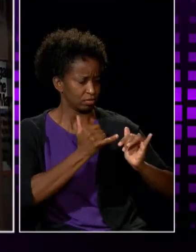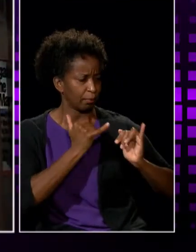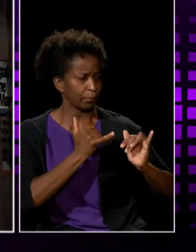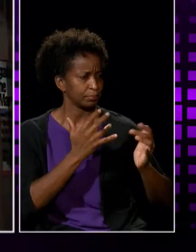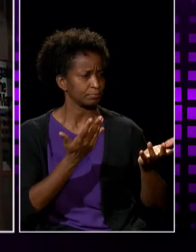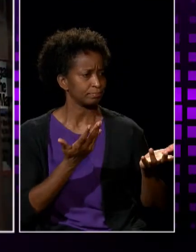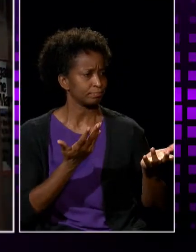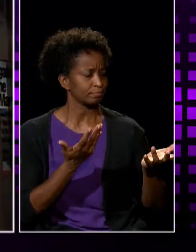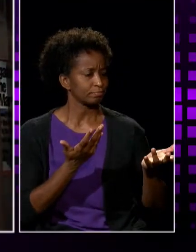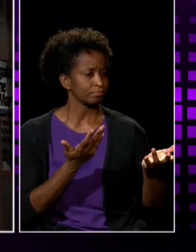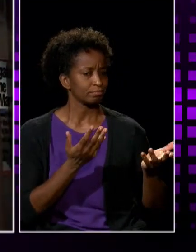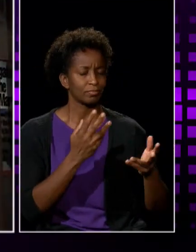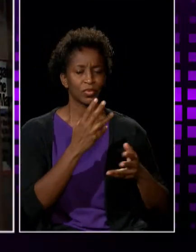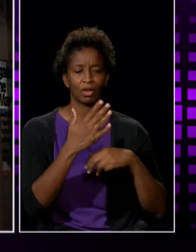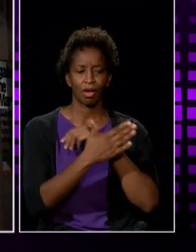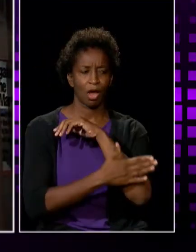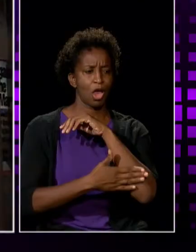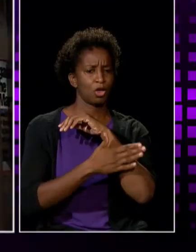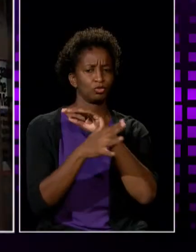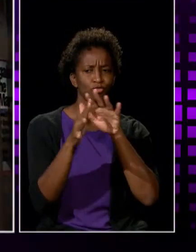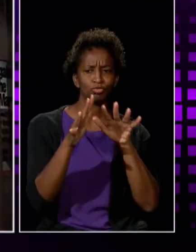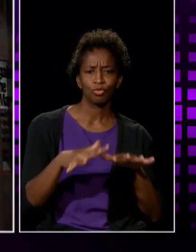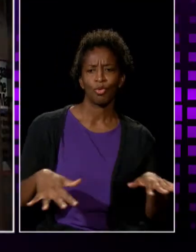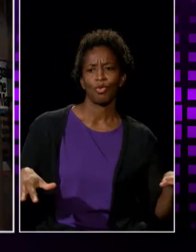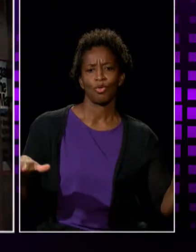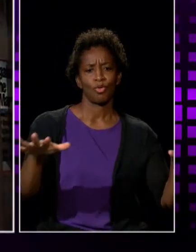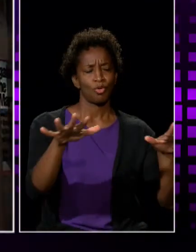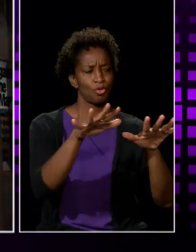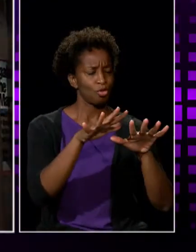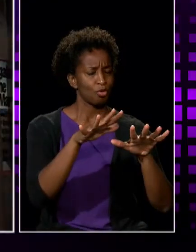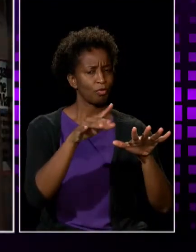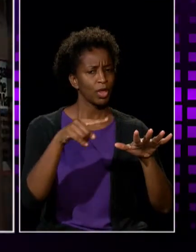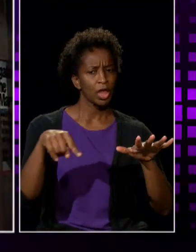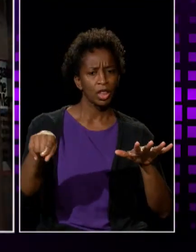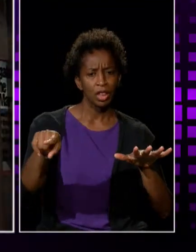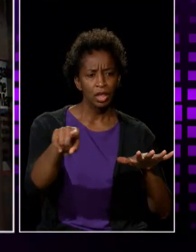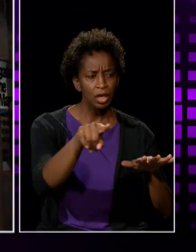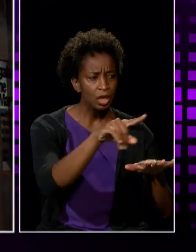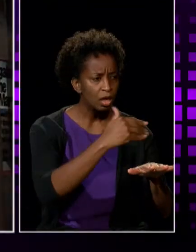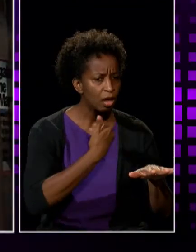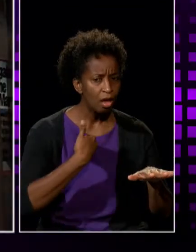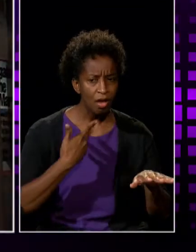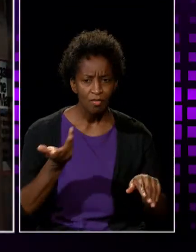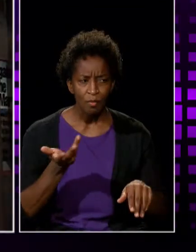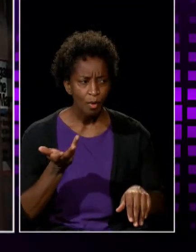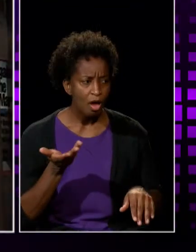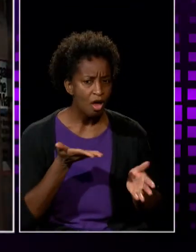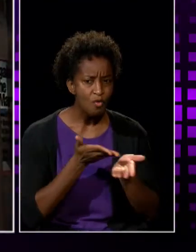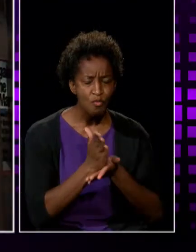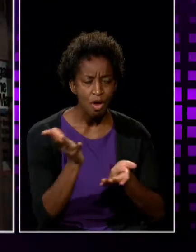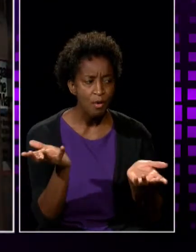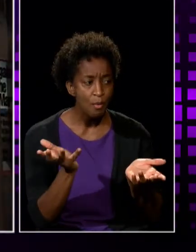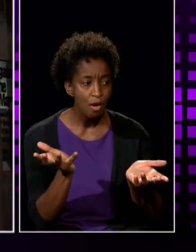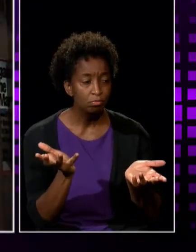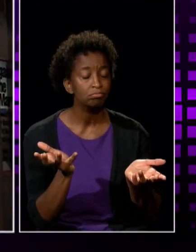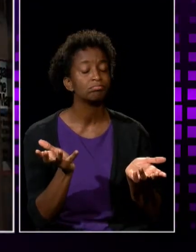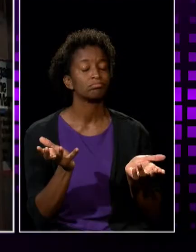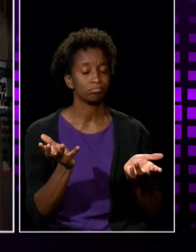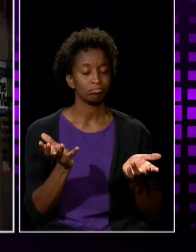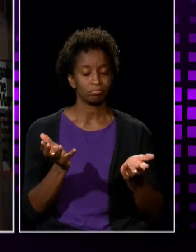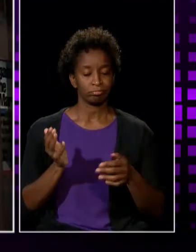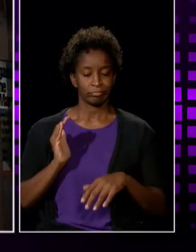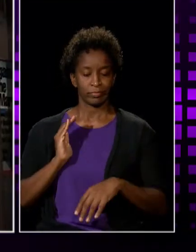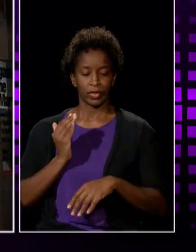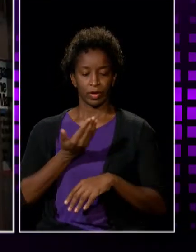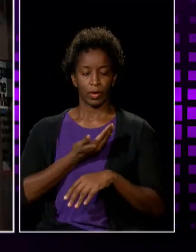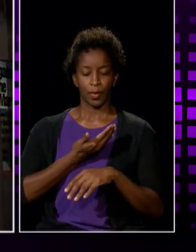every country across the world enjoys today, and that is to have at our apex, the apex of our state, an individual